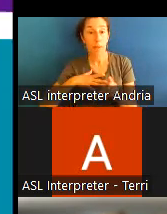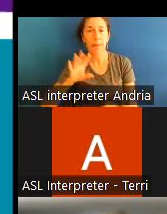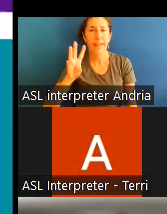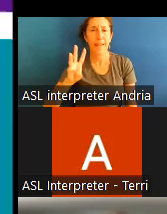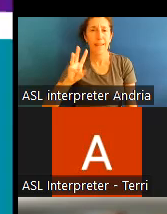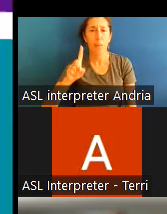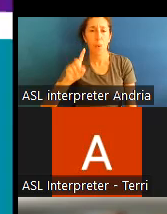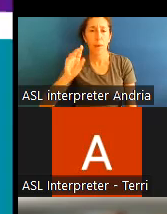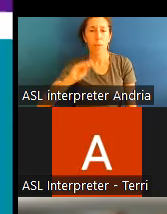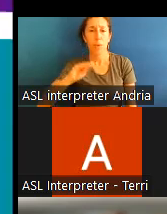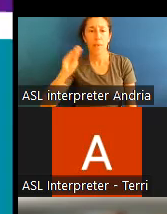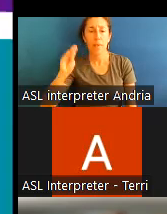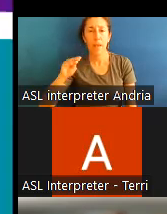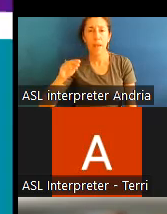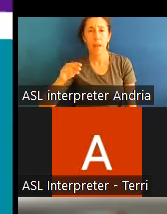to everything else.